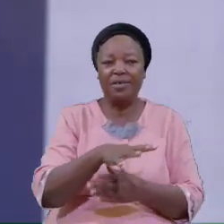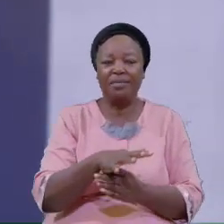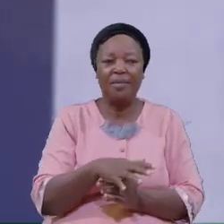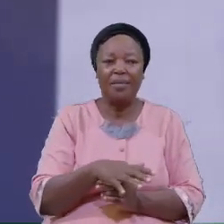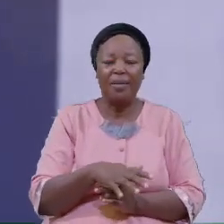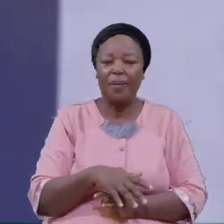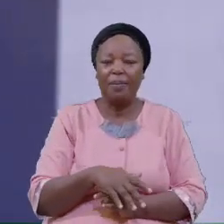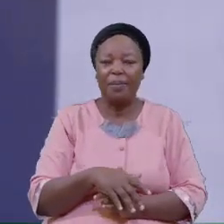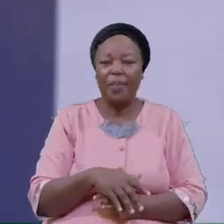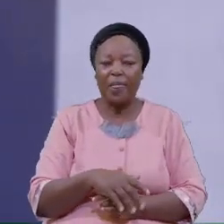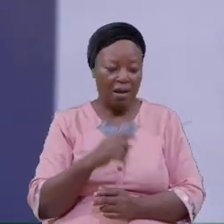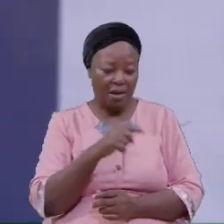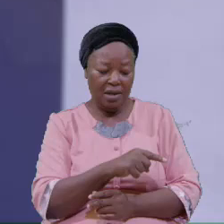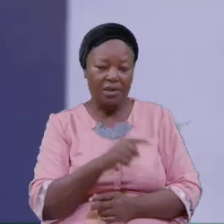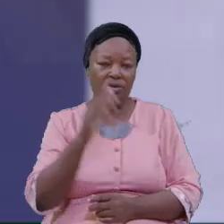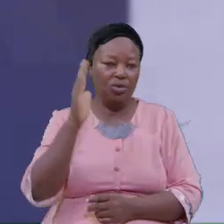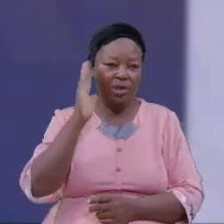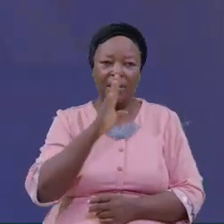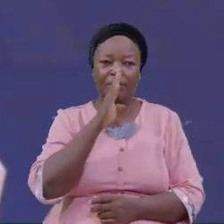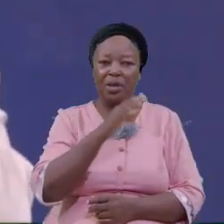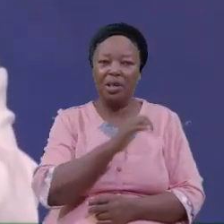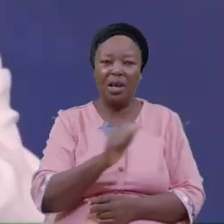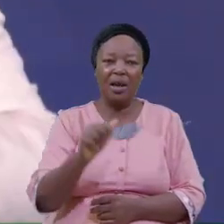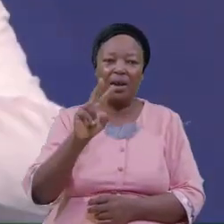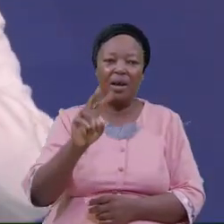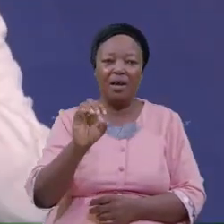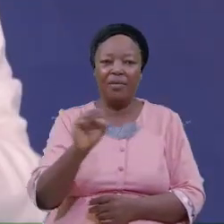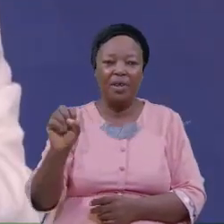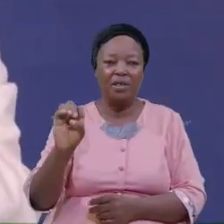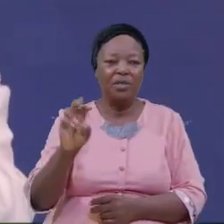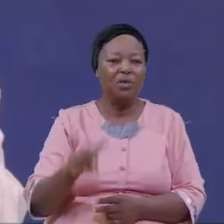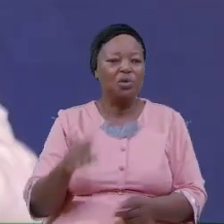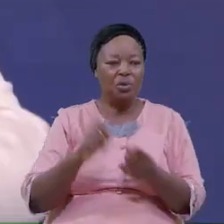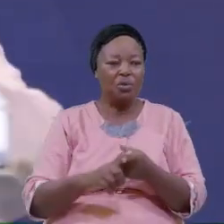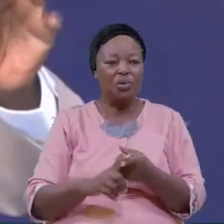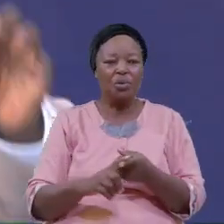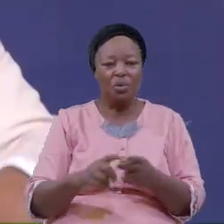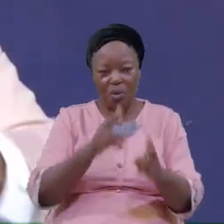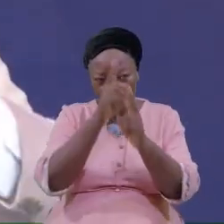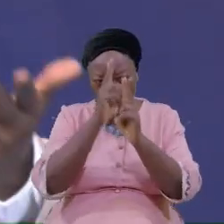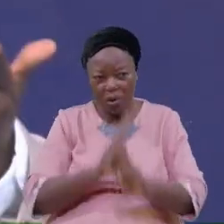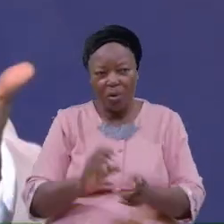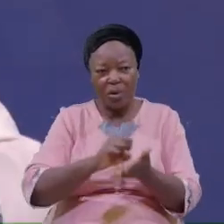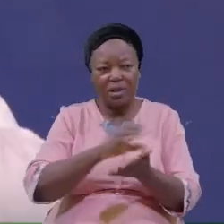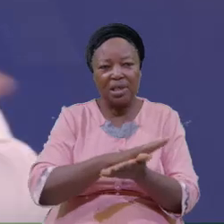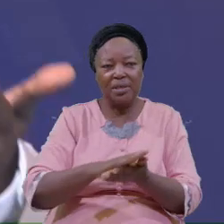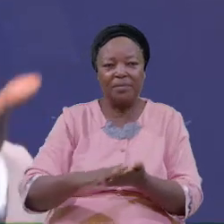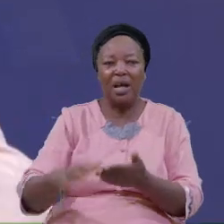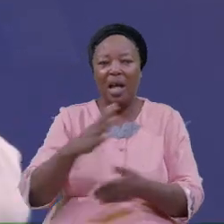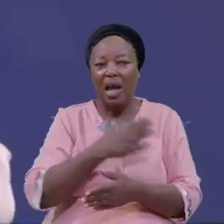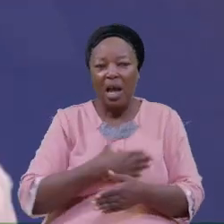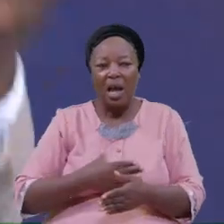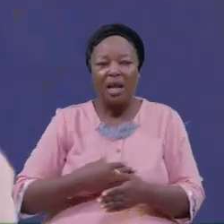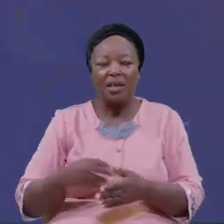he shall be a vessel unto honor, sanctified and meet,